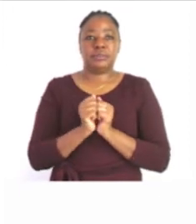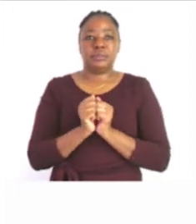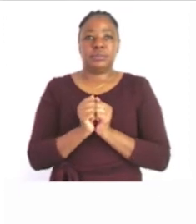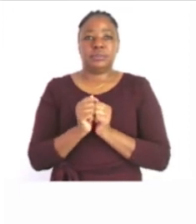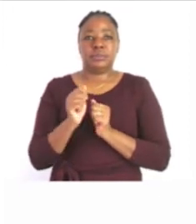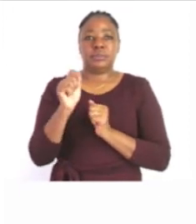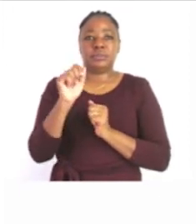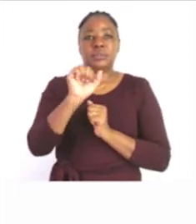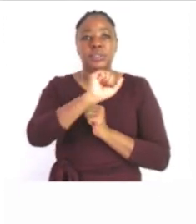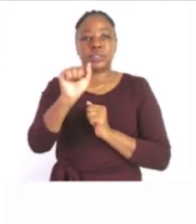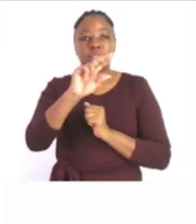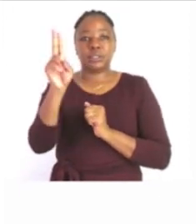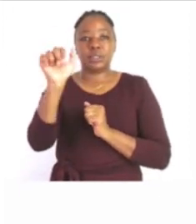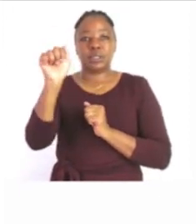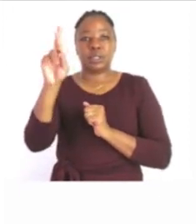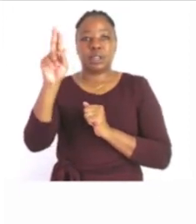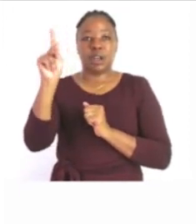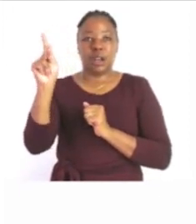k, shark.